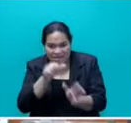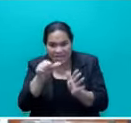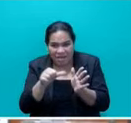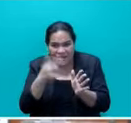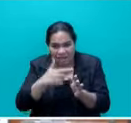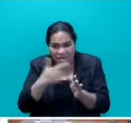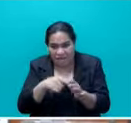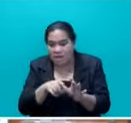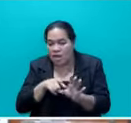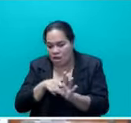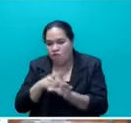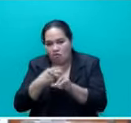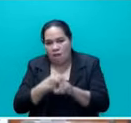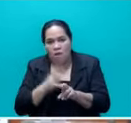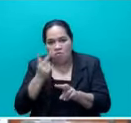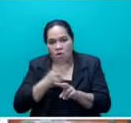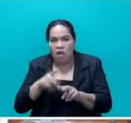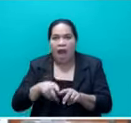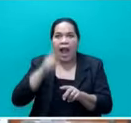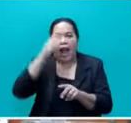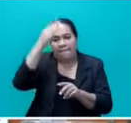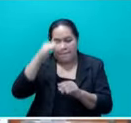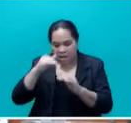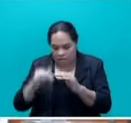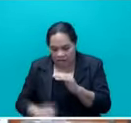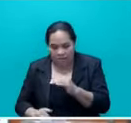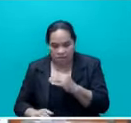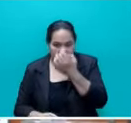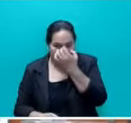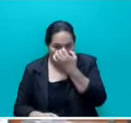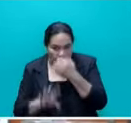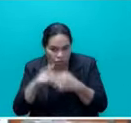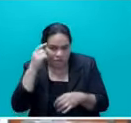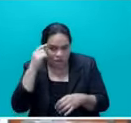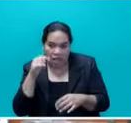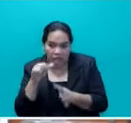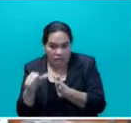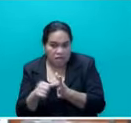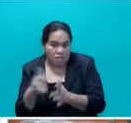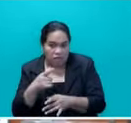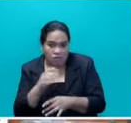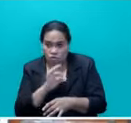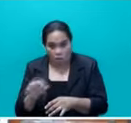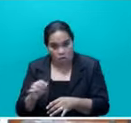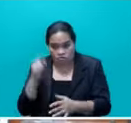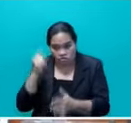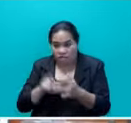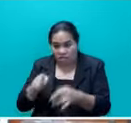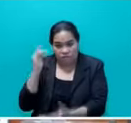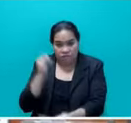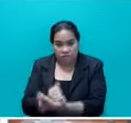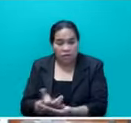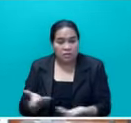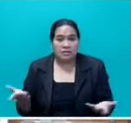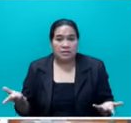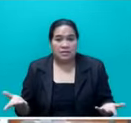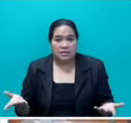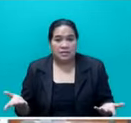are you saying that nobody below the age of 18 should be charged or should not show in their records? So I